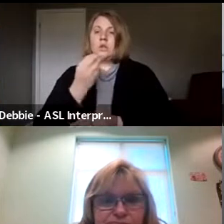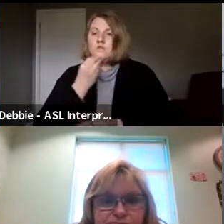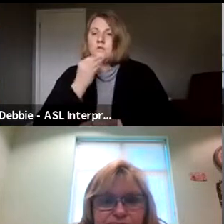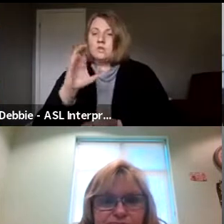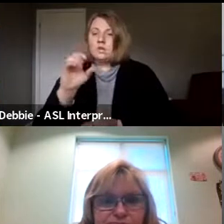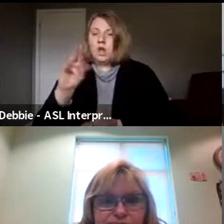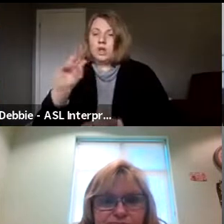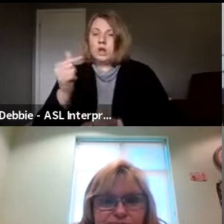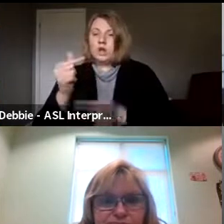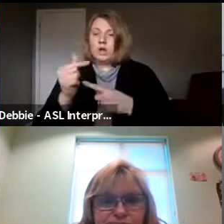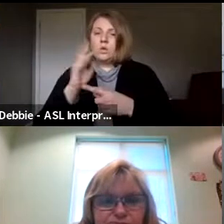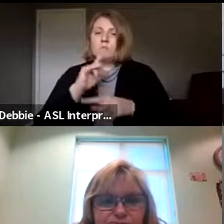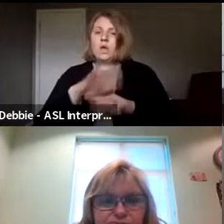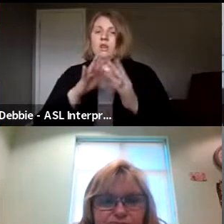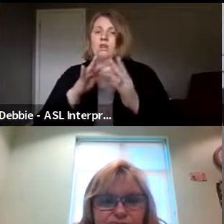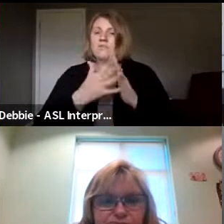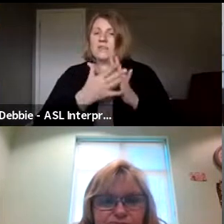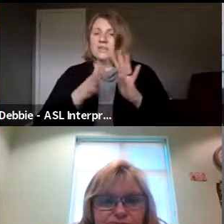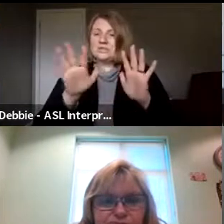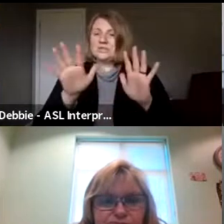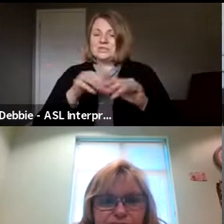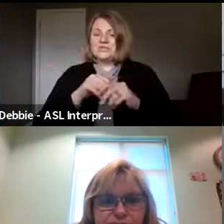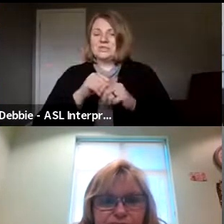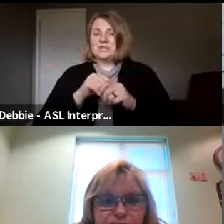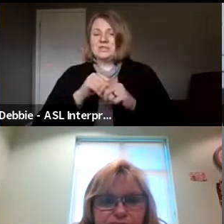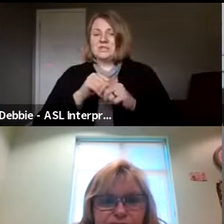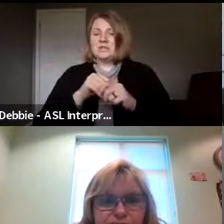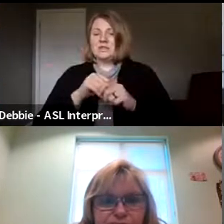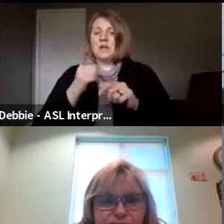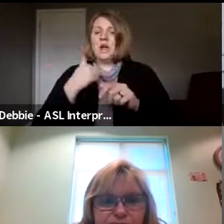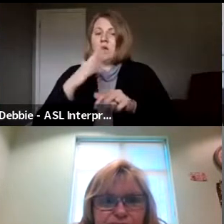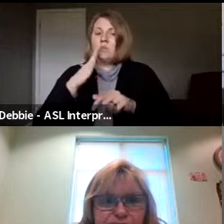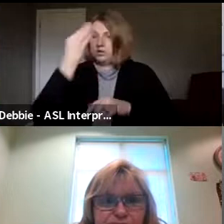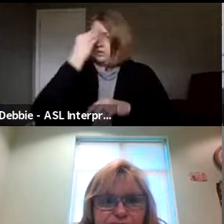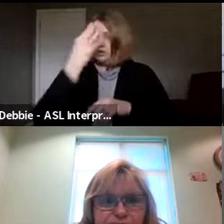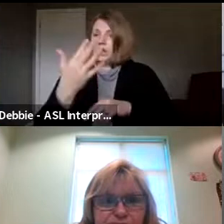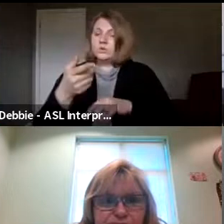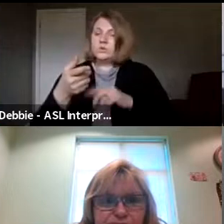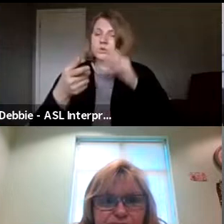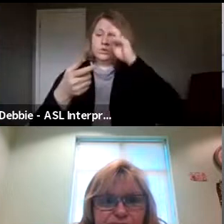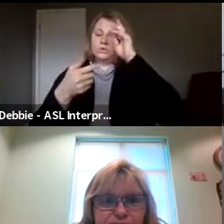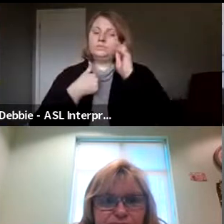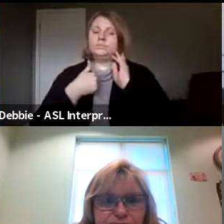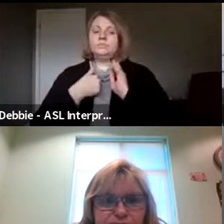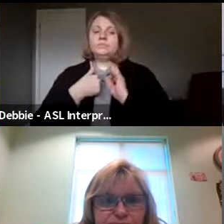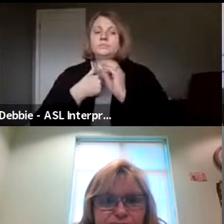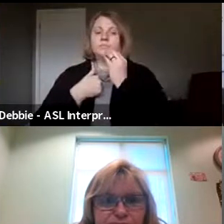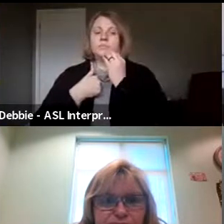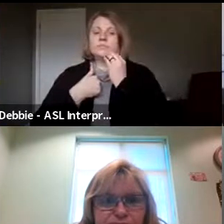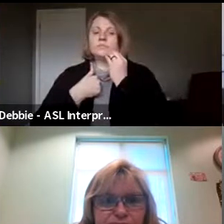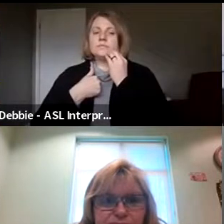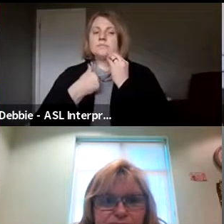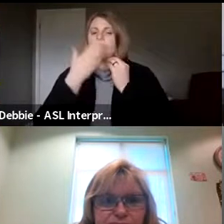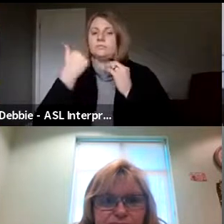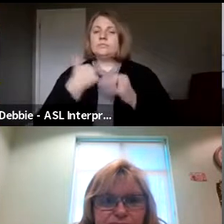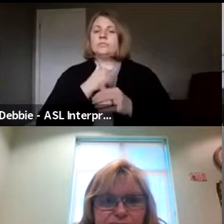Food coloring will probably be on your fingers. I will tell you though that because we are washing our